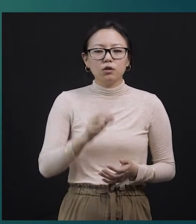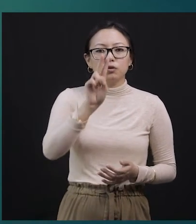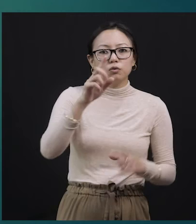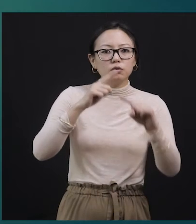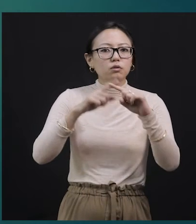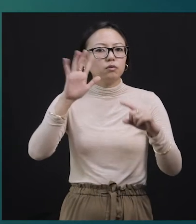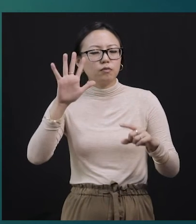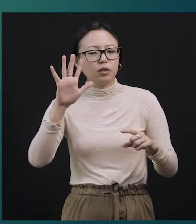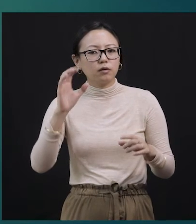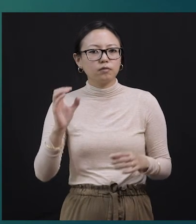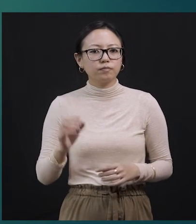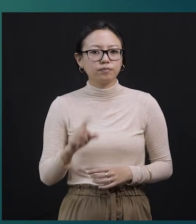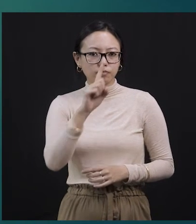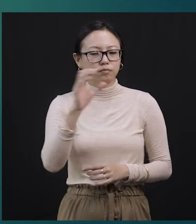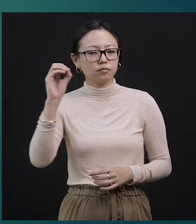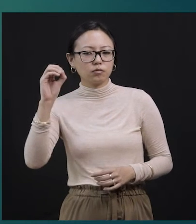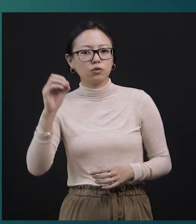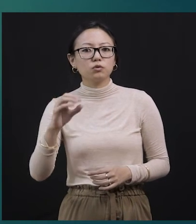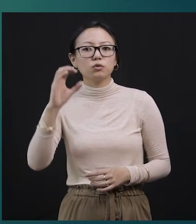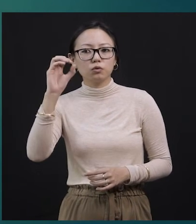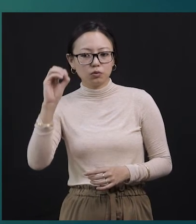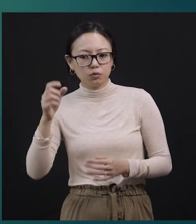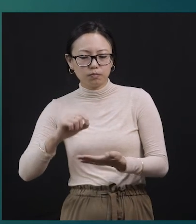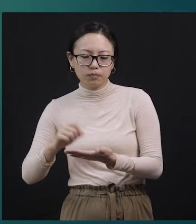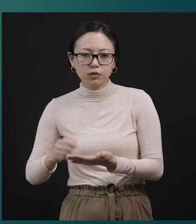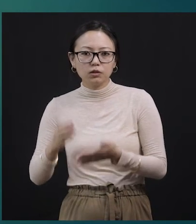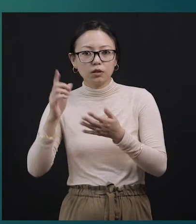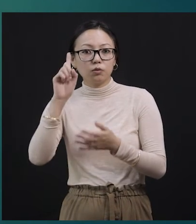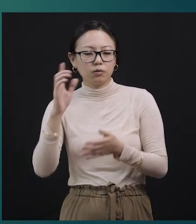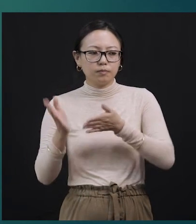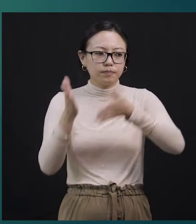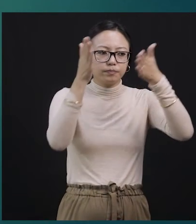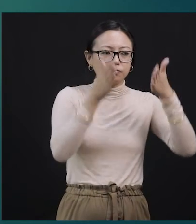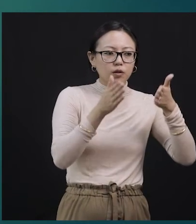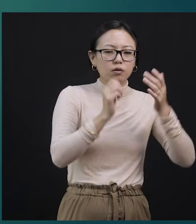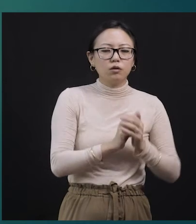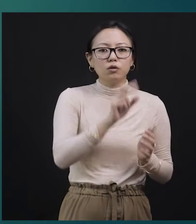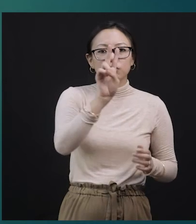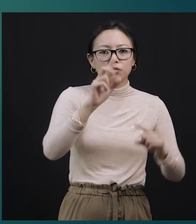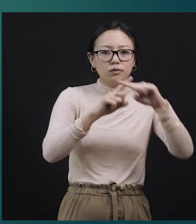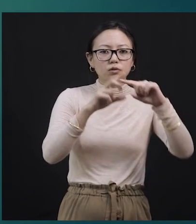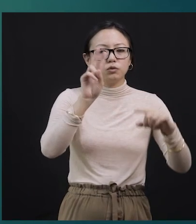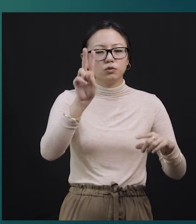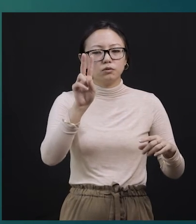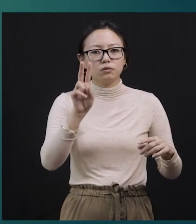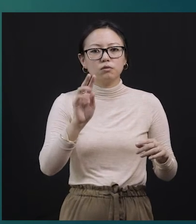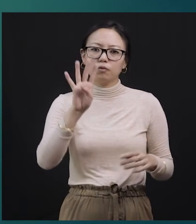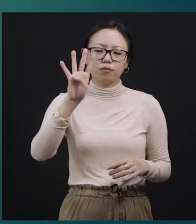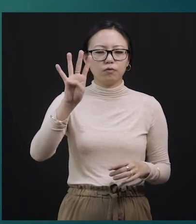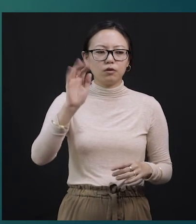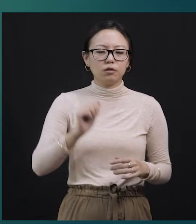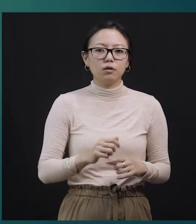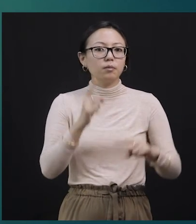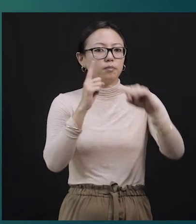10. 10 you have to put 0 and you have carry 1 along with you. Again, 2 into 2s are 4 plus 1, it